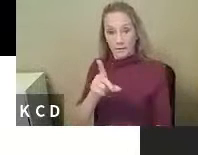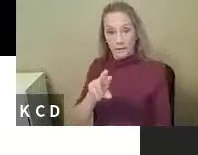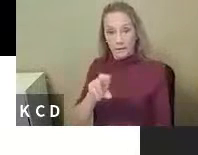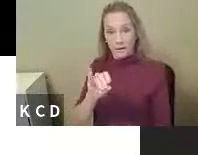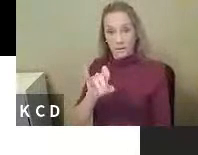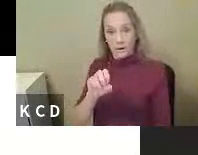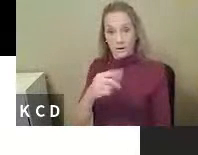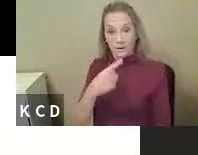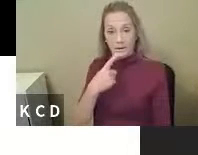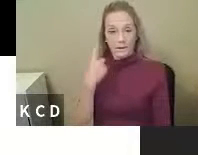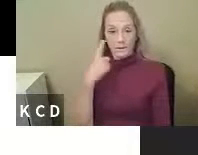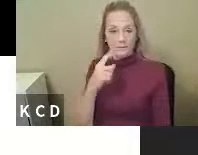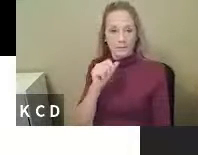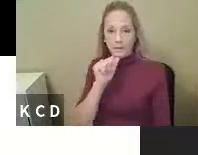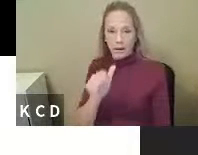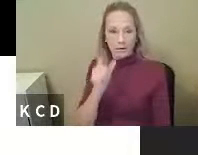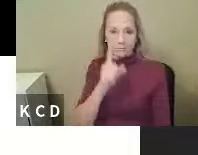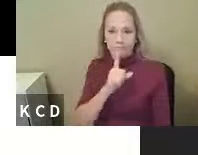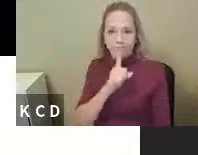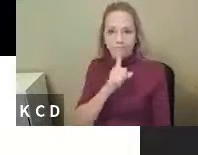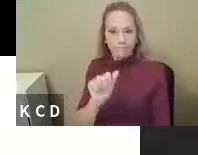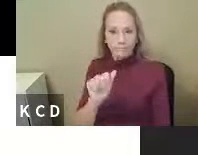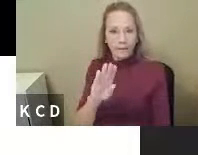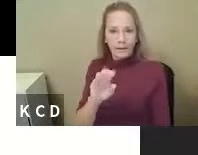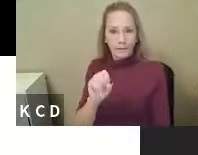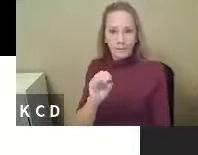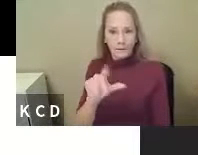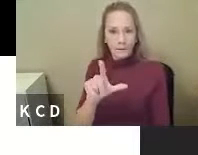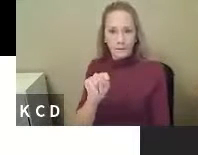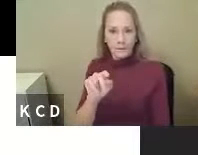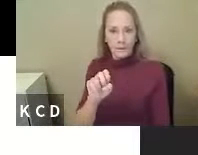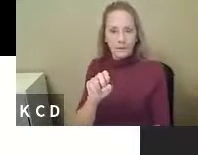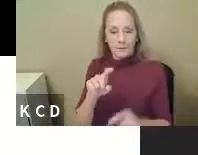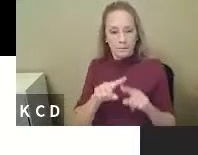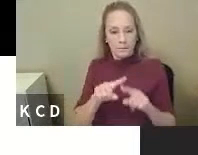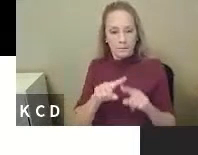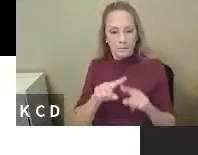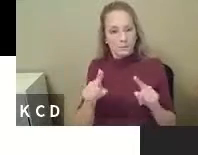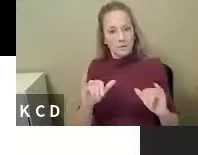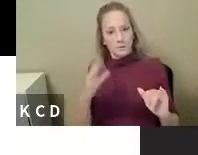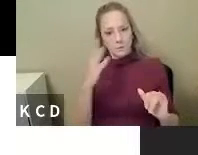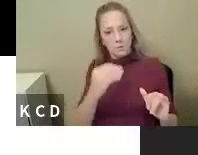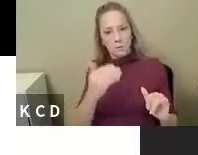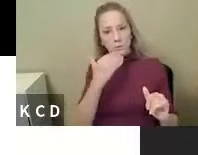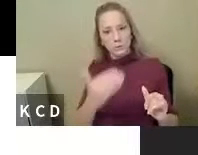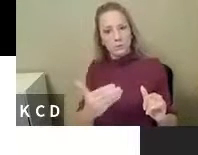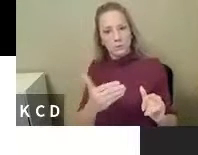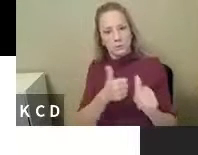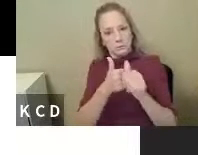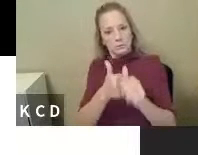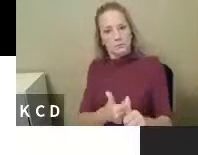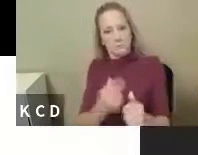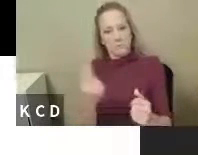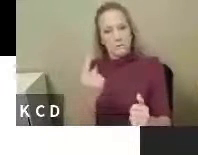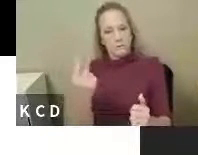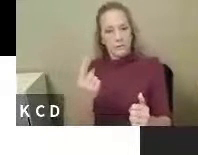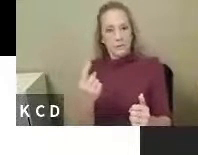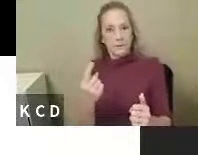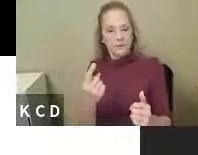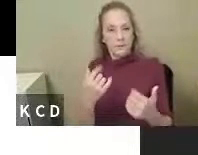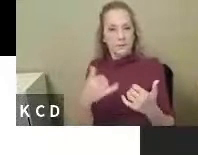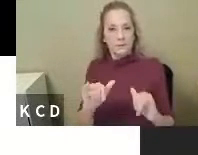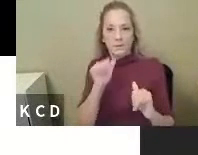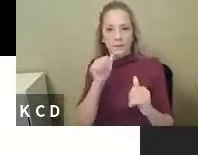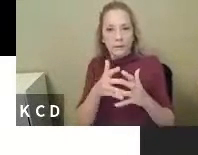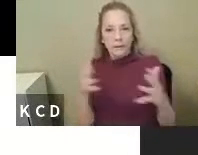not absolute, but as pretty decent guidance, that there wouldn't be a lot of